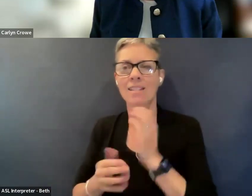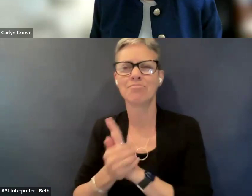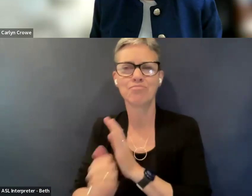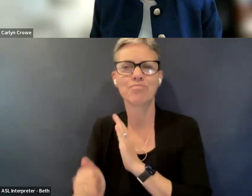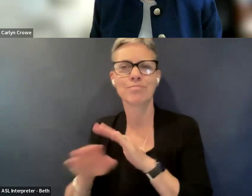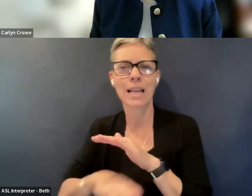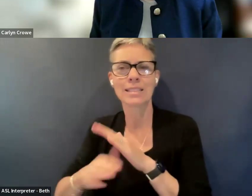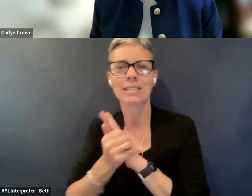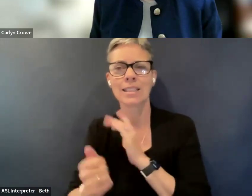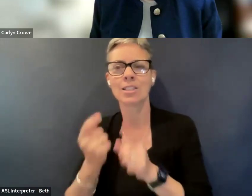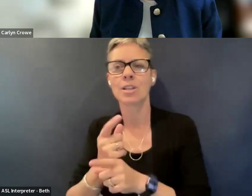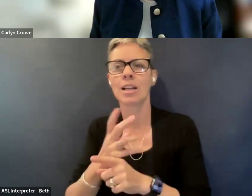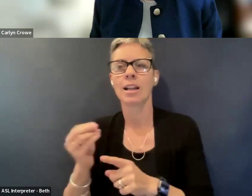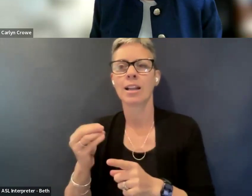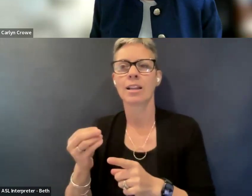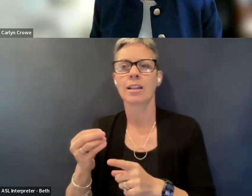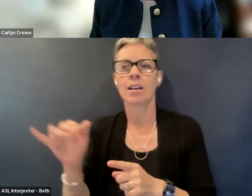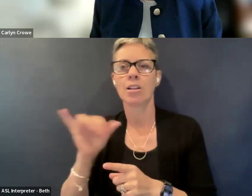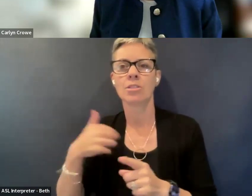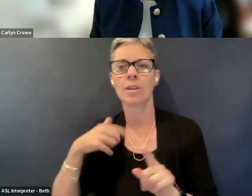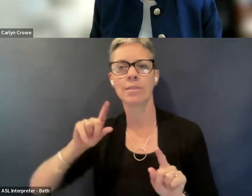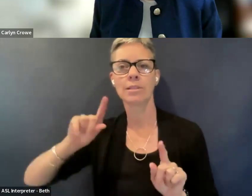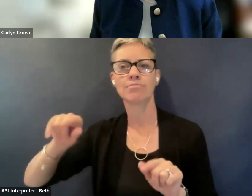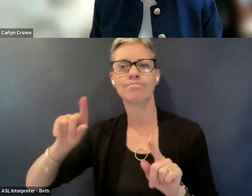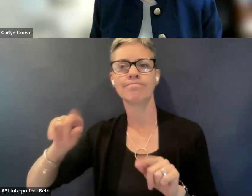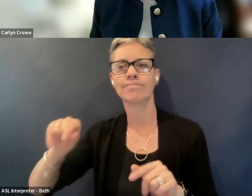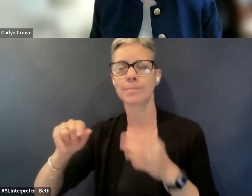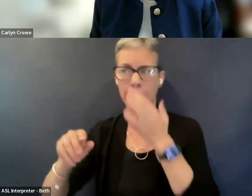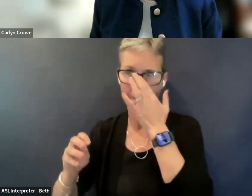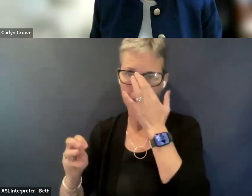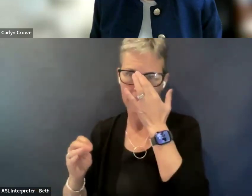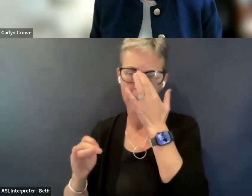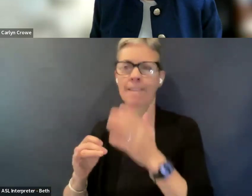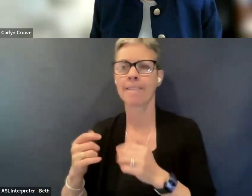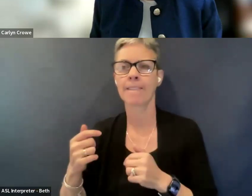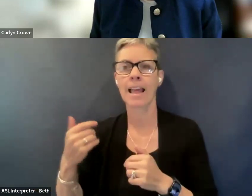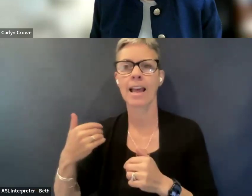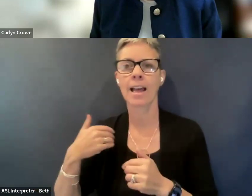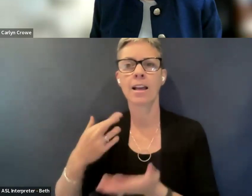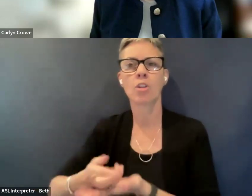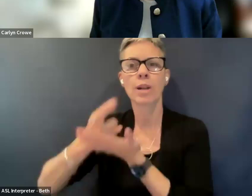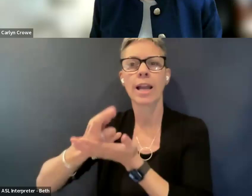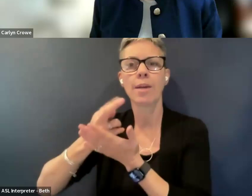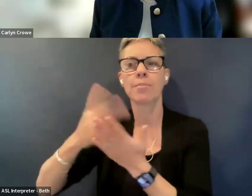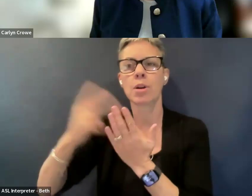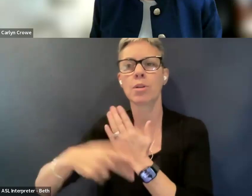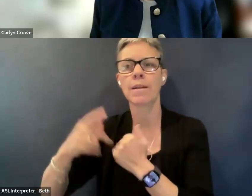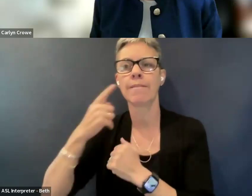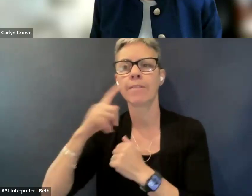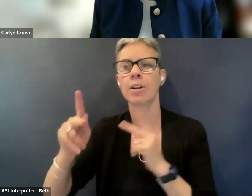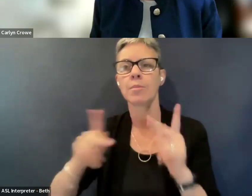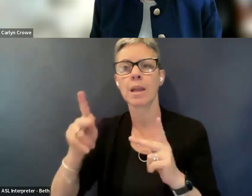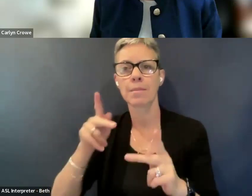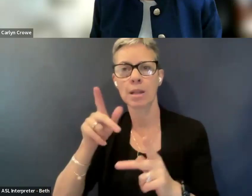And I had those, and I was also going to like I had program for habilitation program for people with